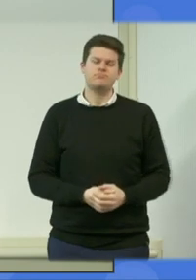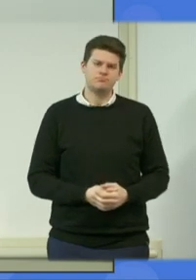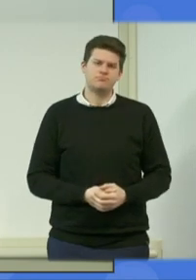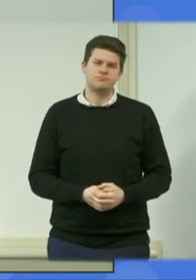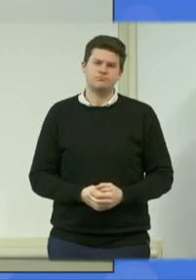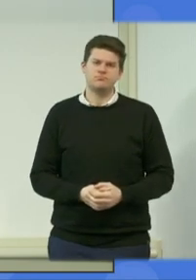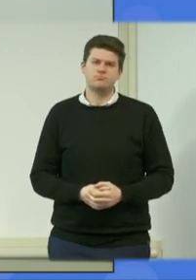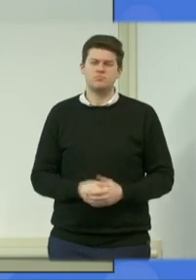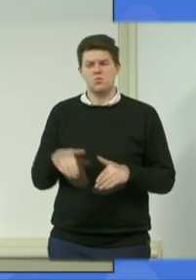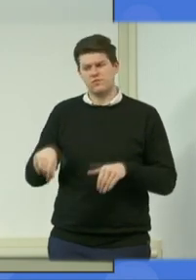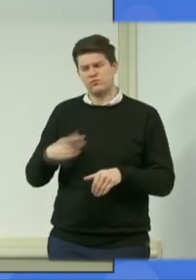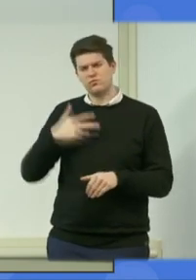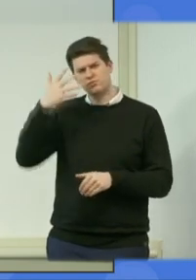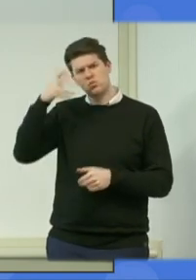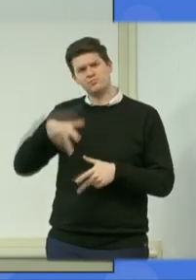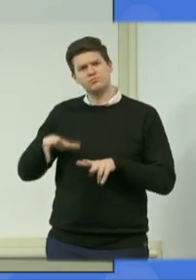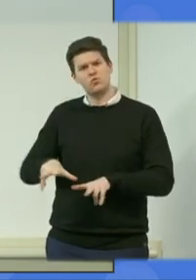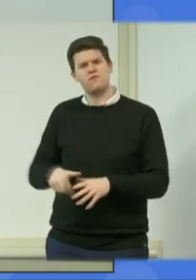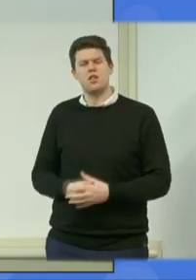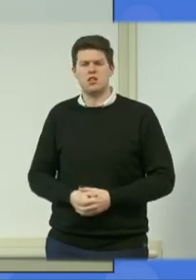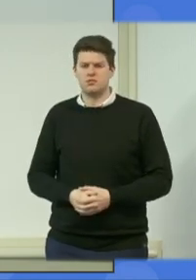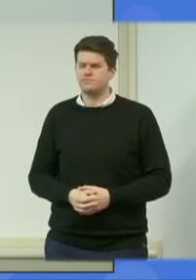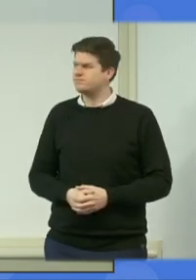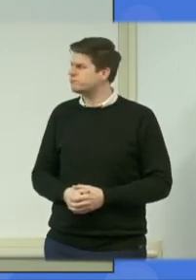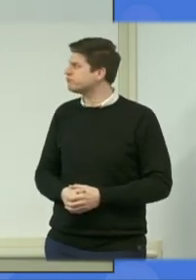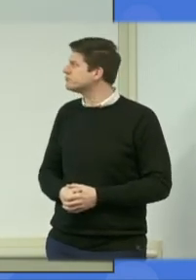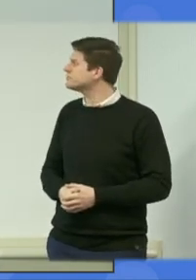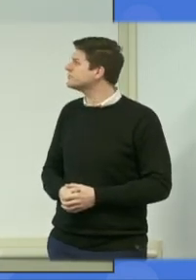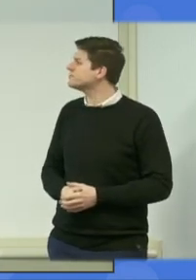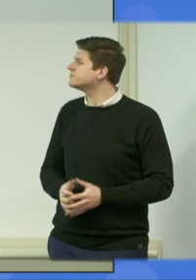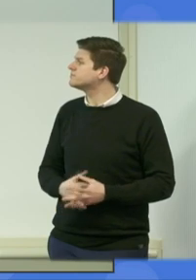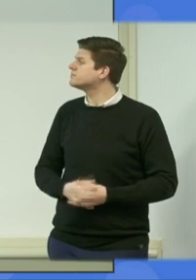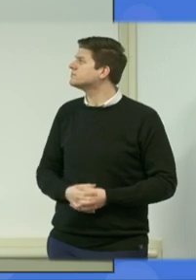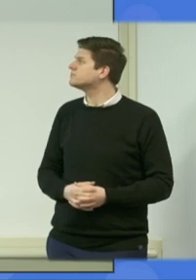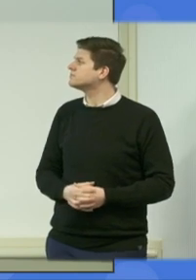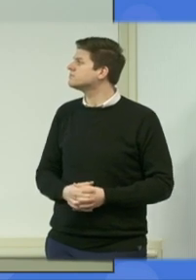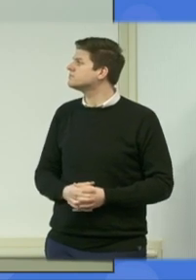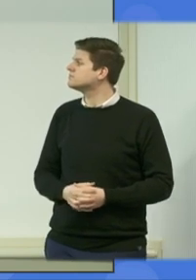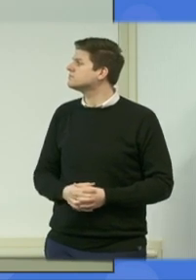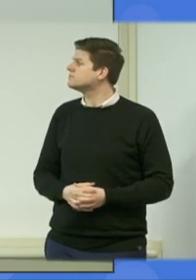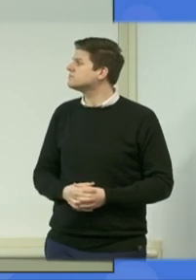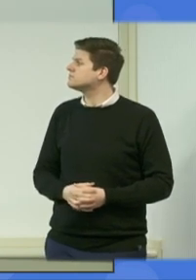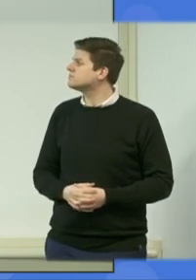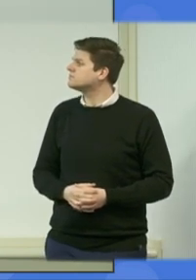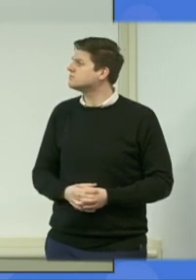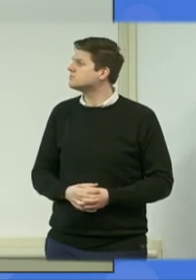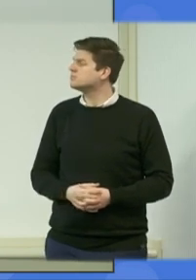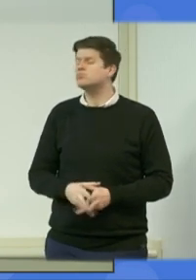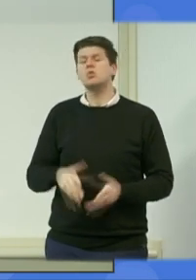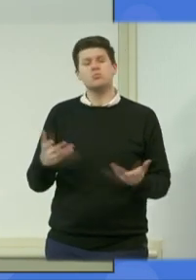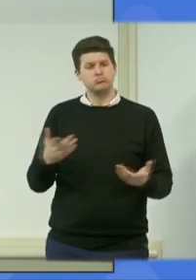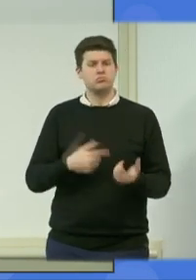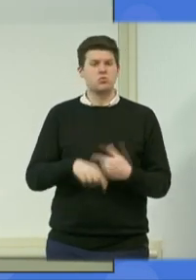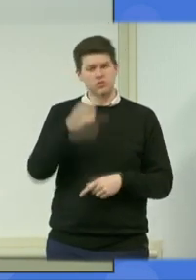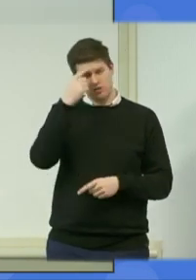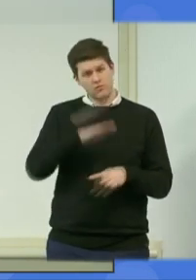a little bit more about what we think is important for the future. Because of the way